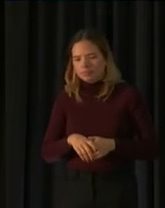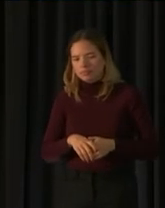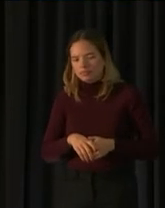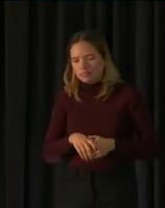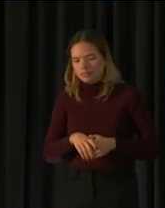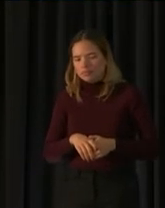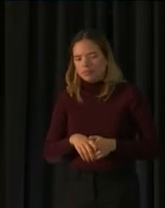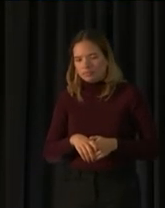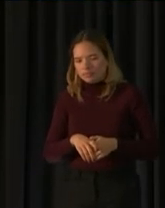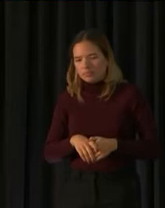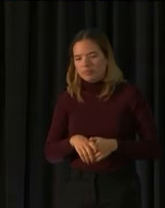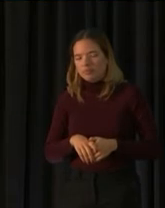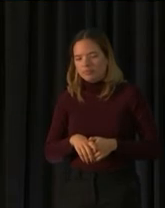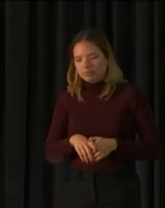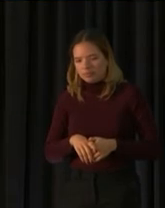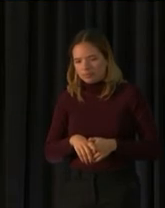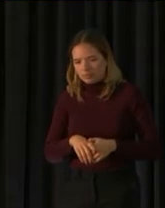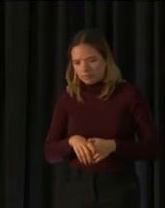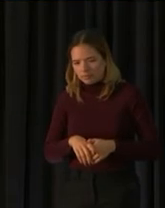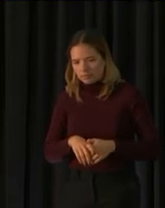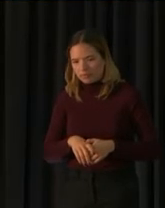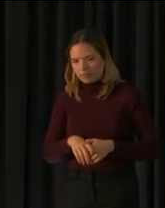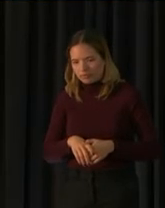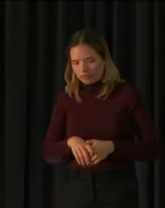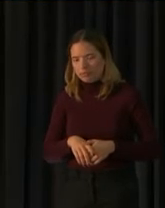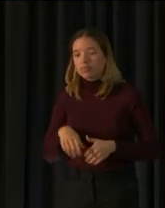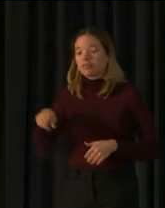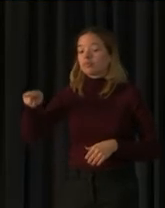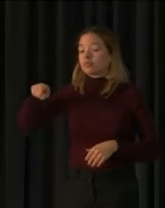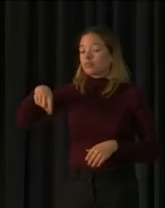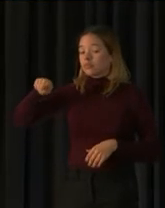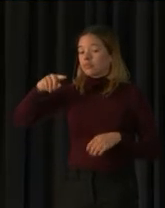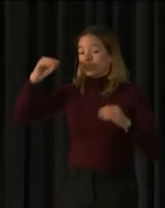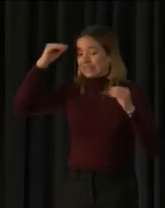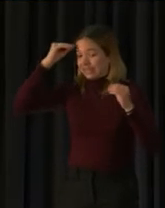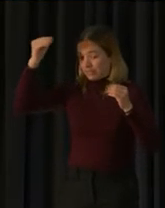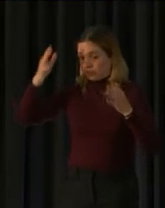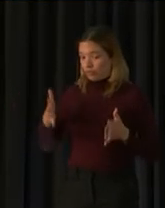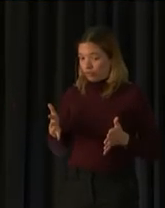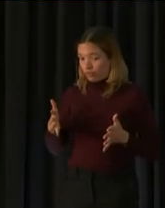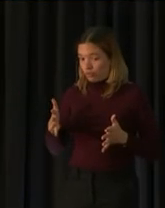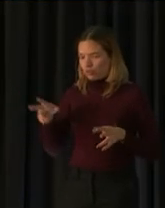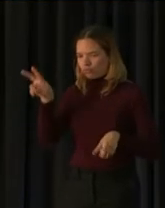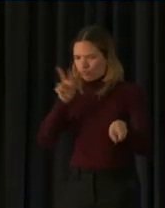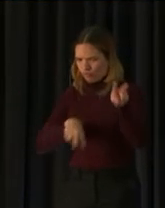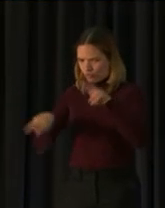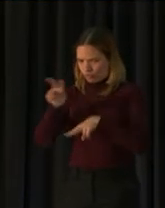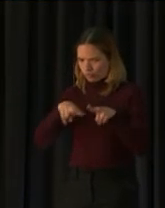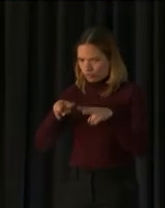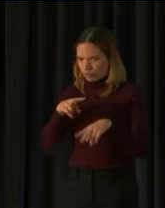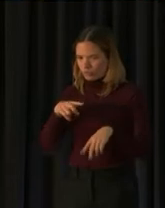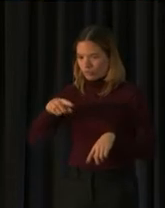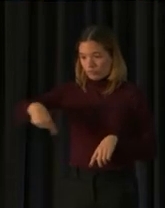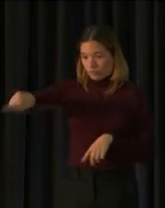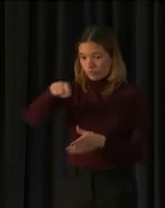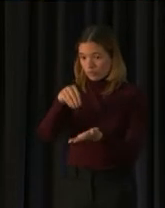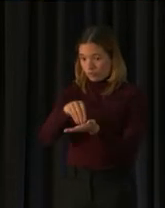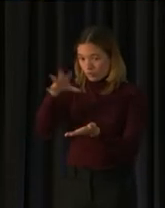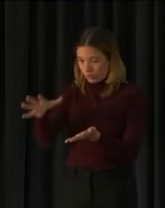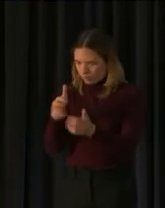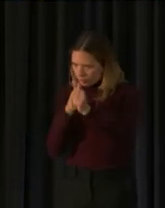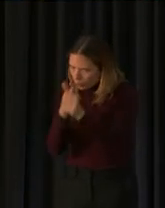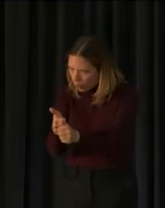throughout the room. The teachers will set up classrooms to allow 3 feet social distancing. Teachers will also use tools to